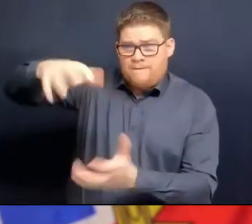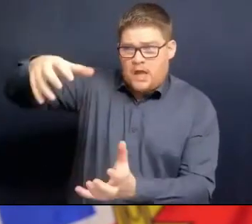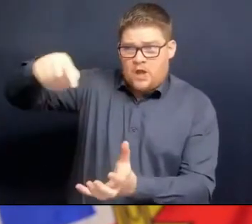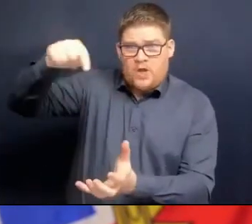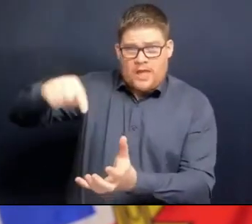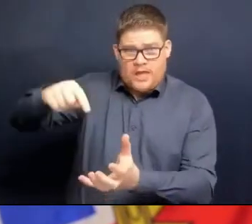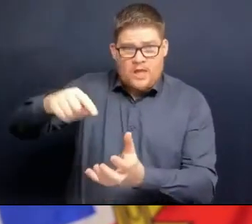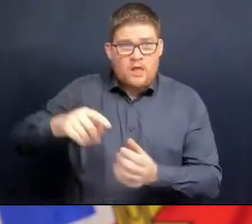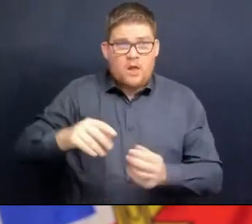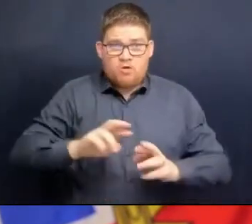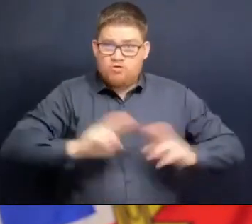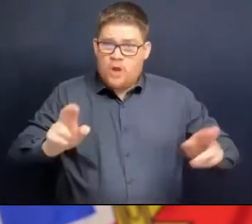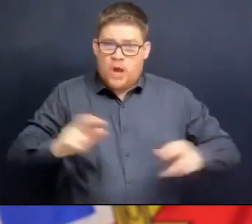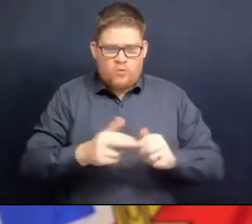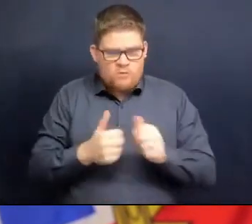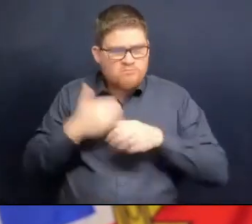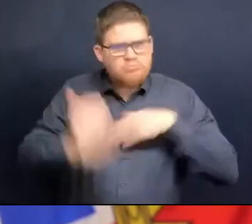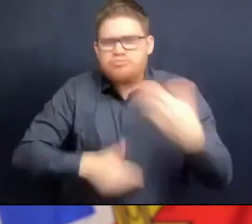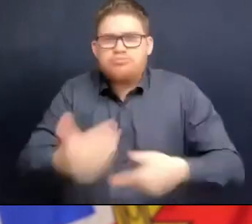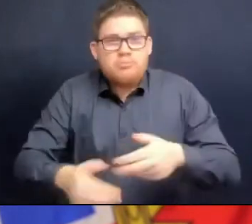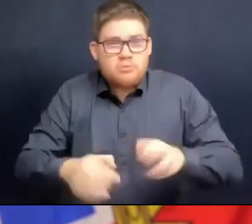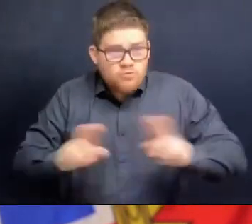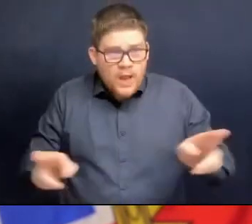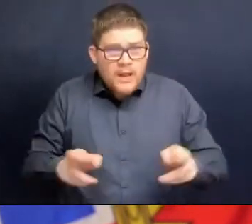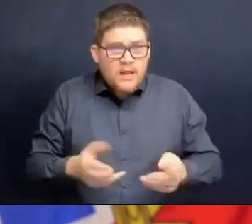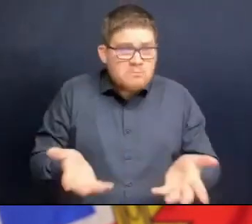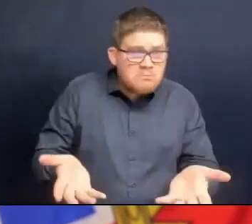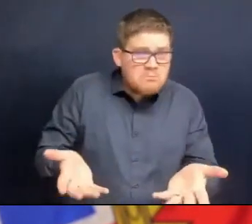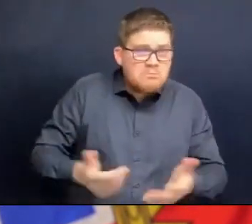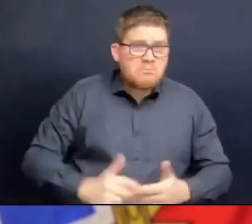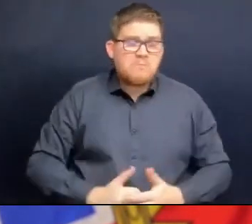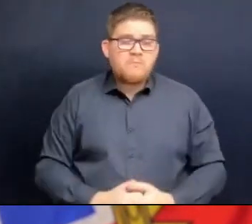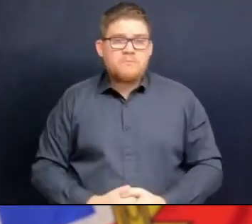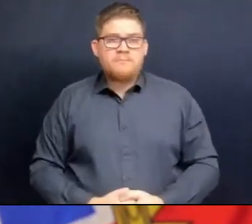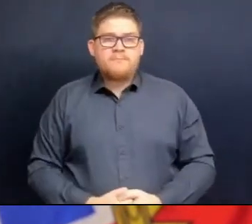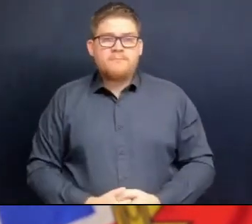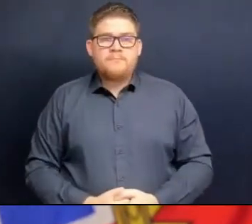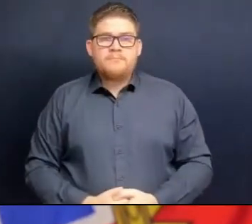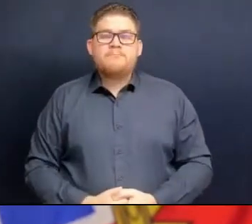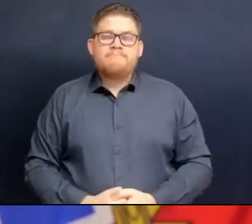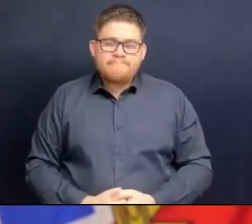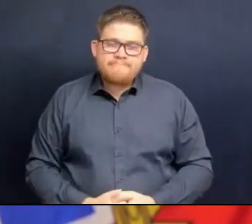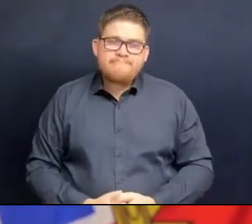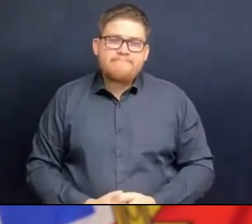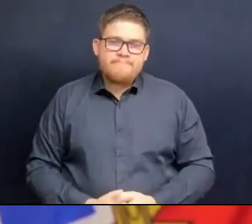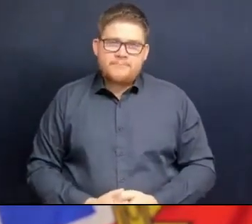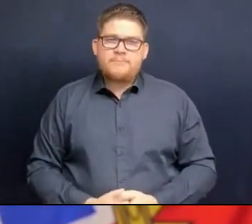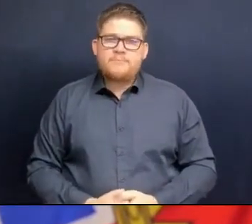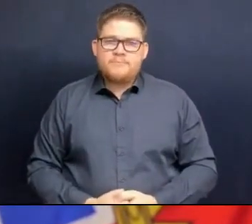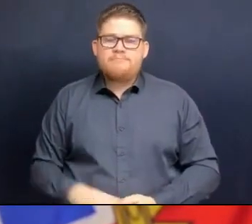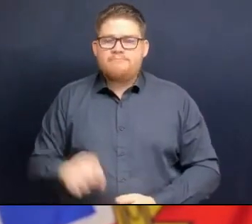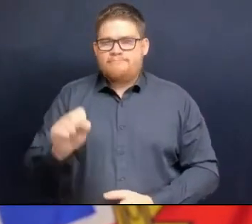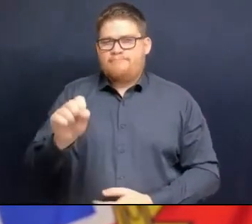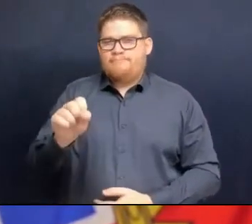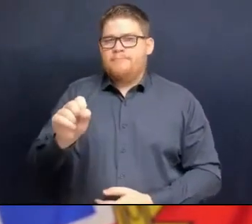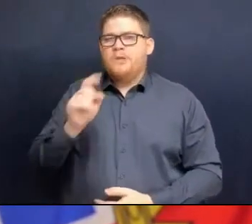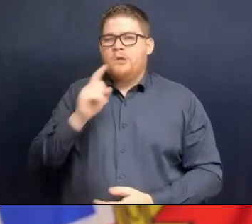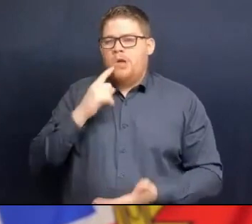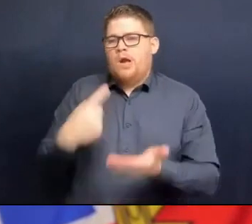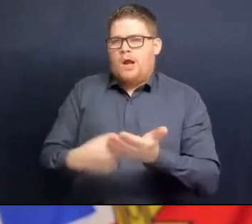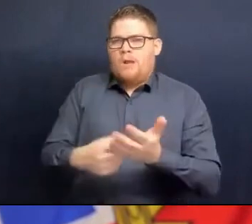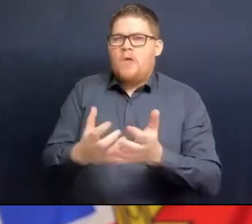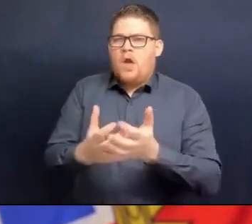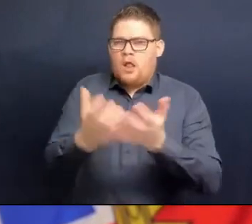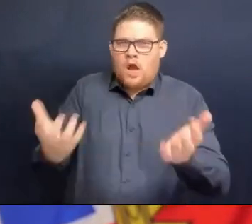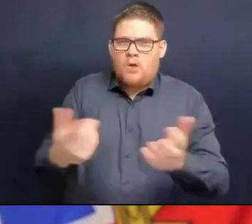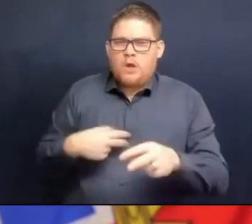well? Yeah, you know, those are things that we've been looking at very closely, particularly, you know, I talk about how we are